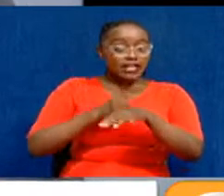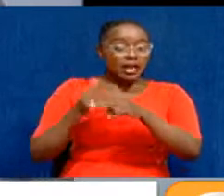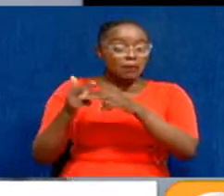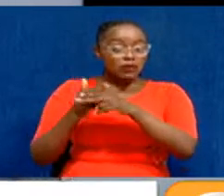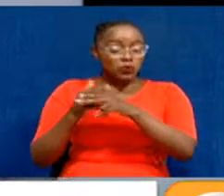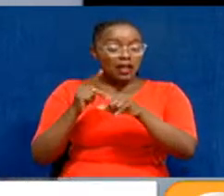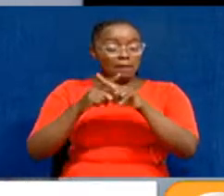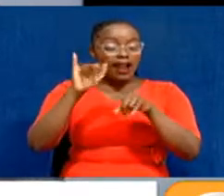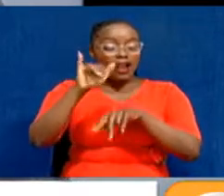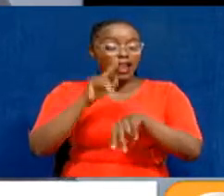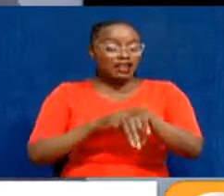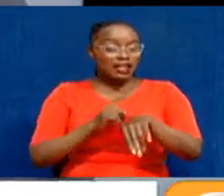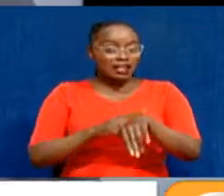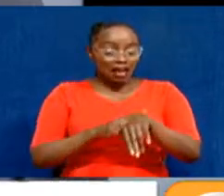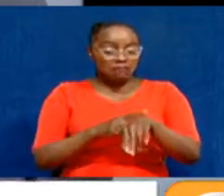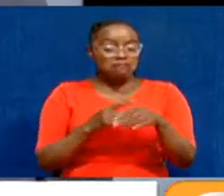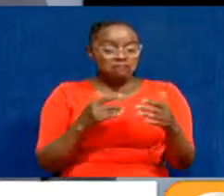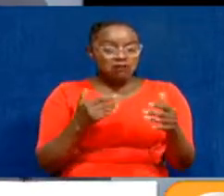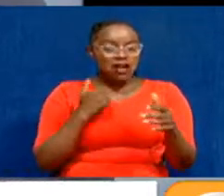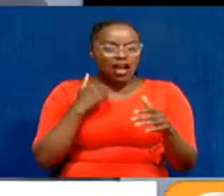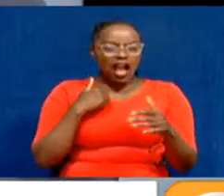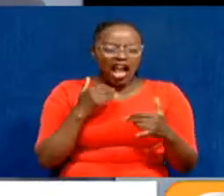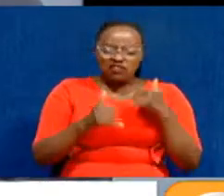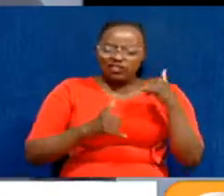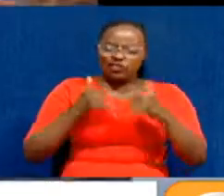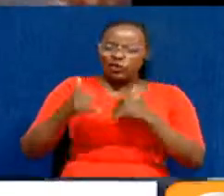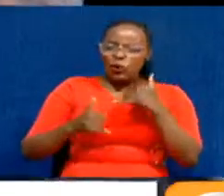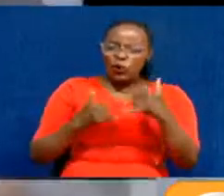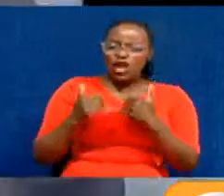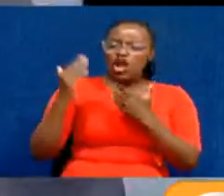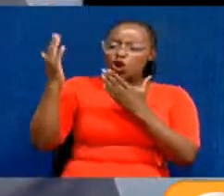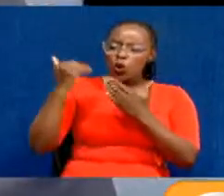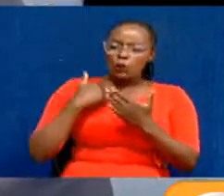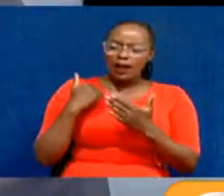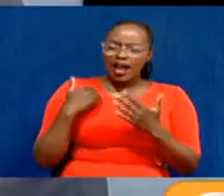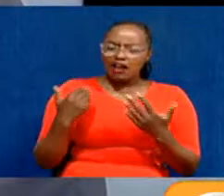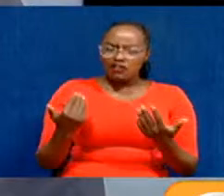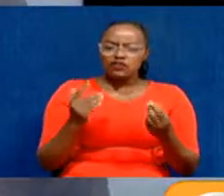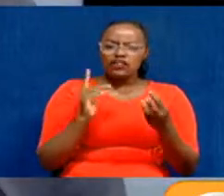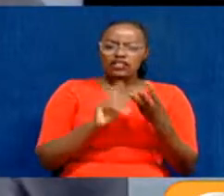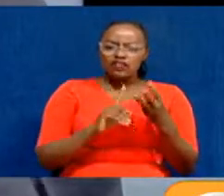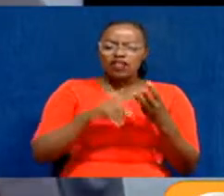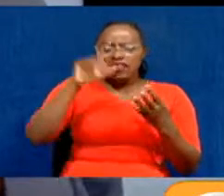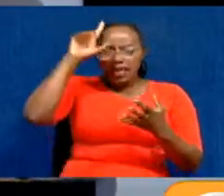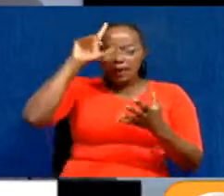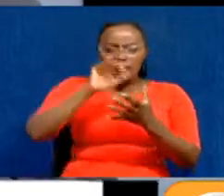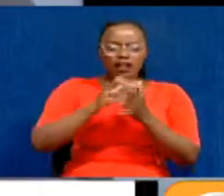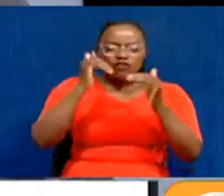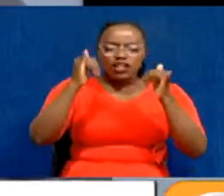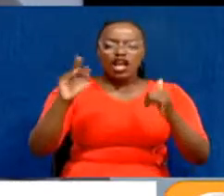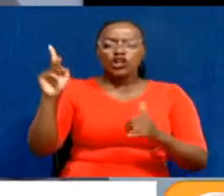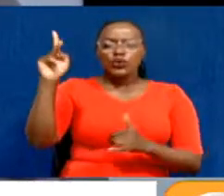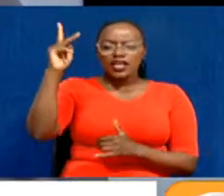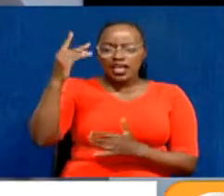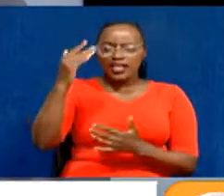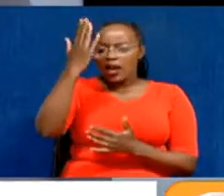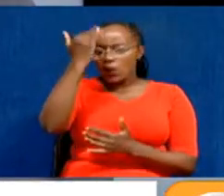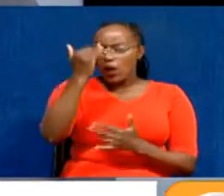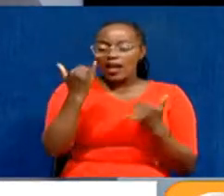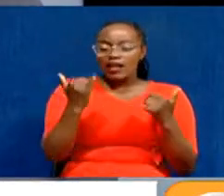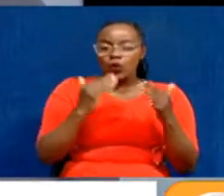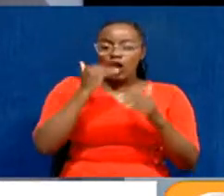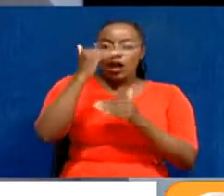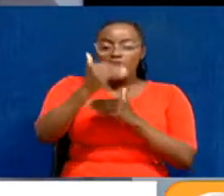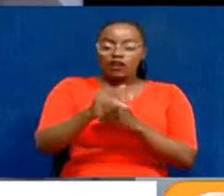soon. But at the time, there was joy, there was hope, there was the belief in a new Kenya. And the fact that